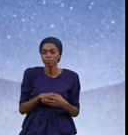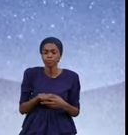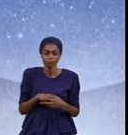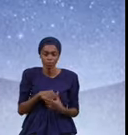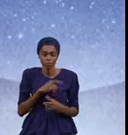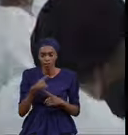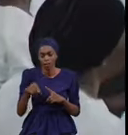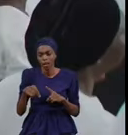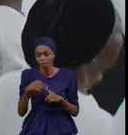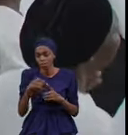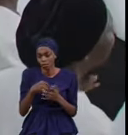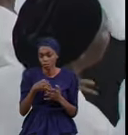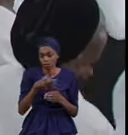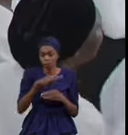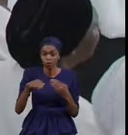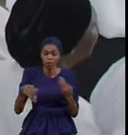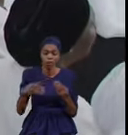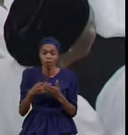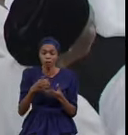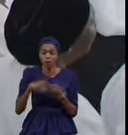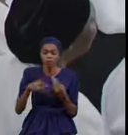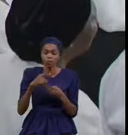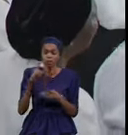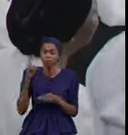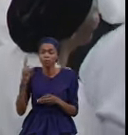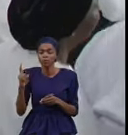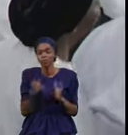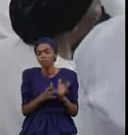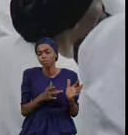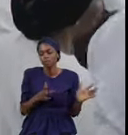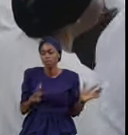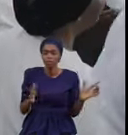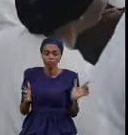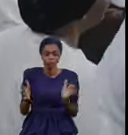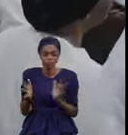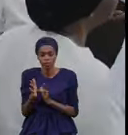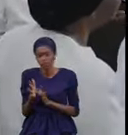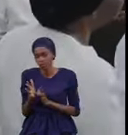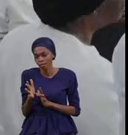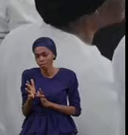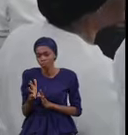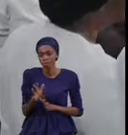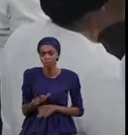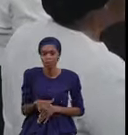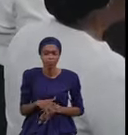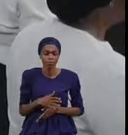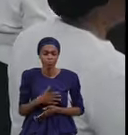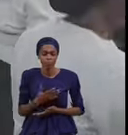It's all about you, Jesus.